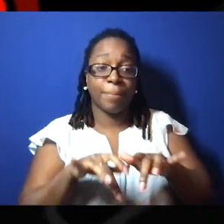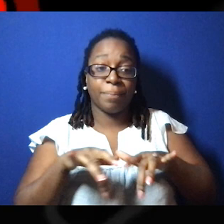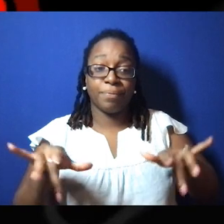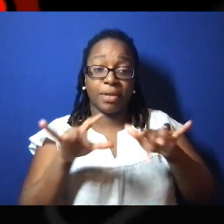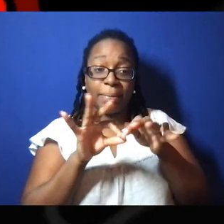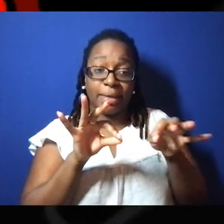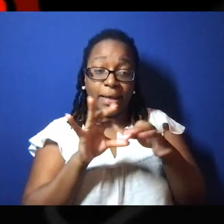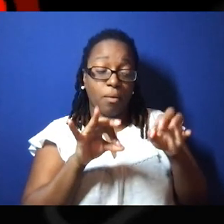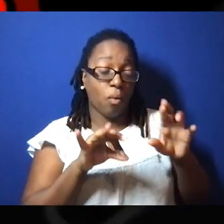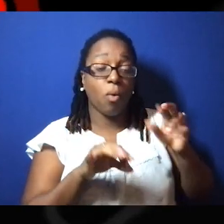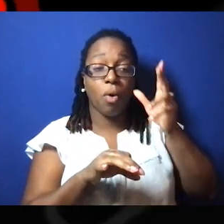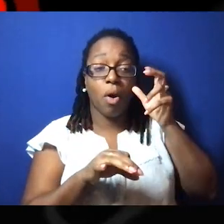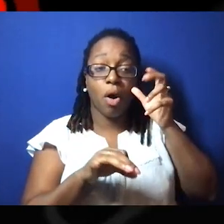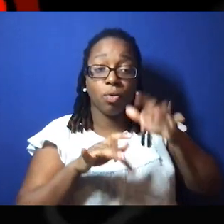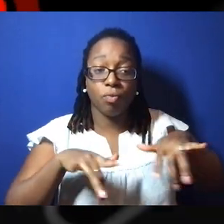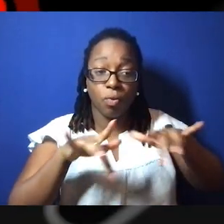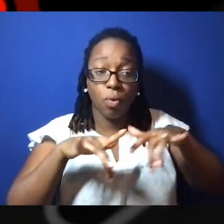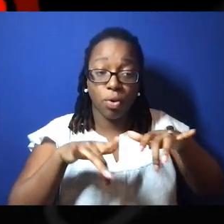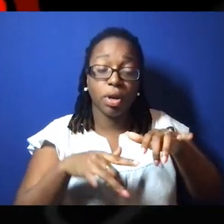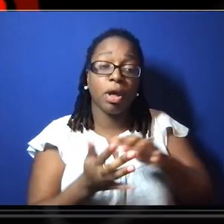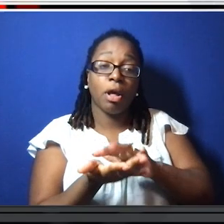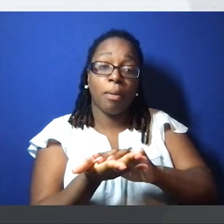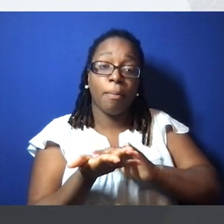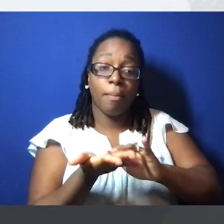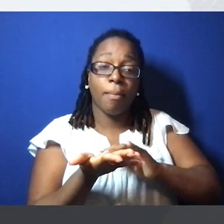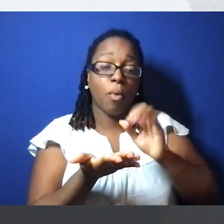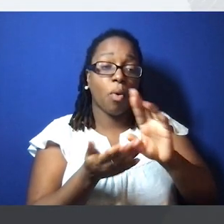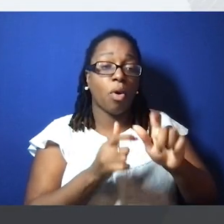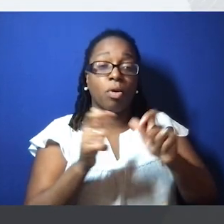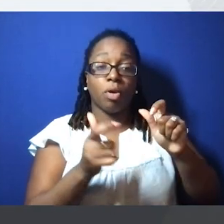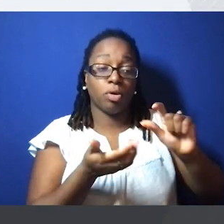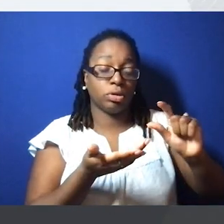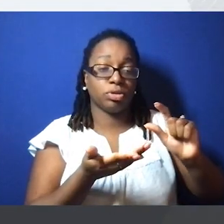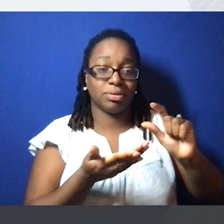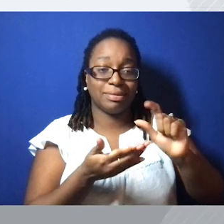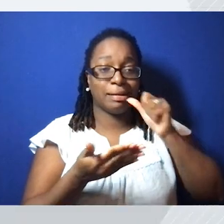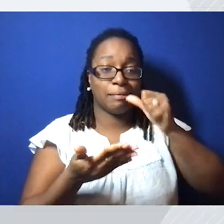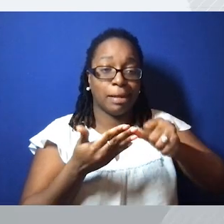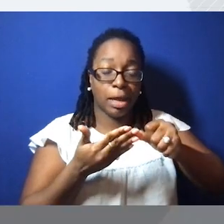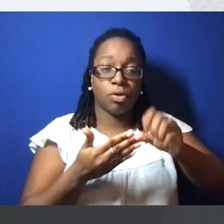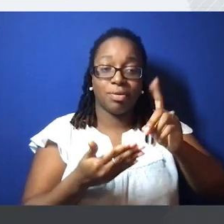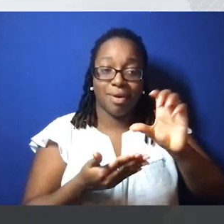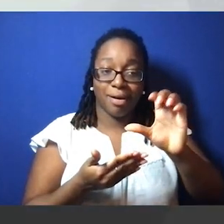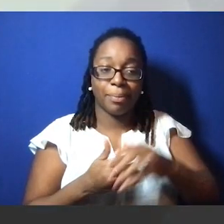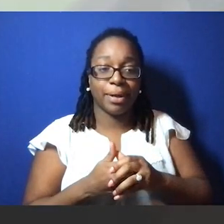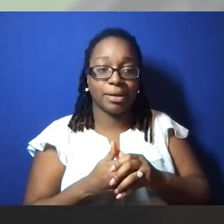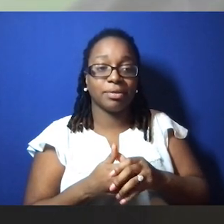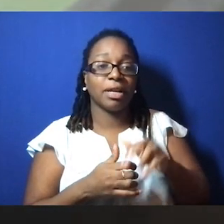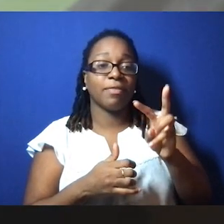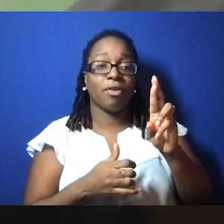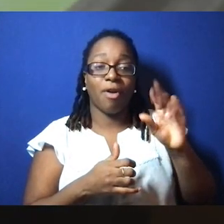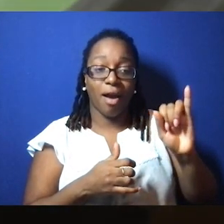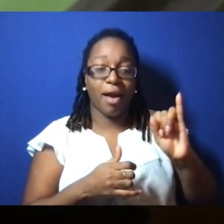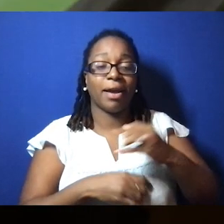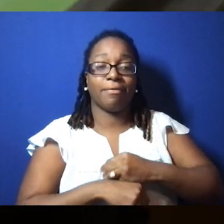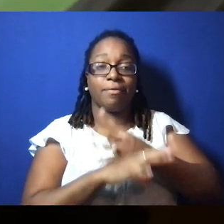taped text or audio recordings, braille or large print documents, video remote